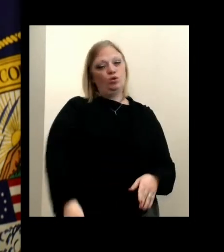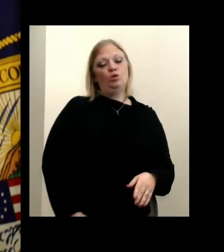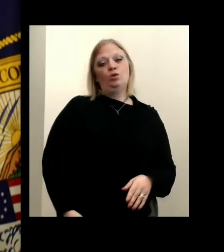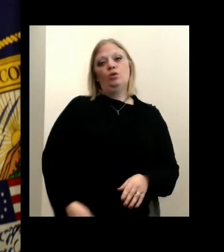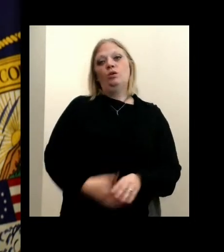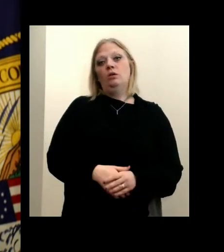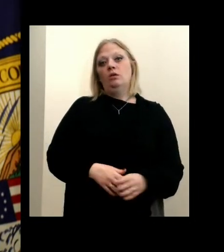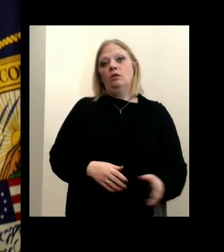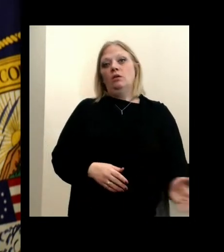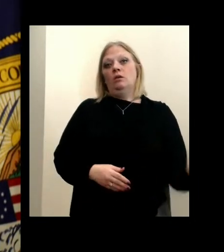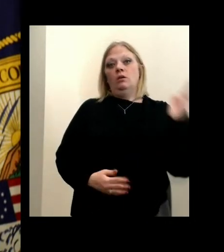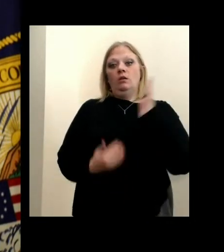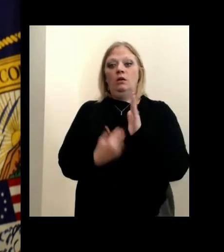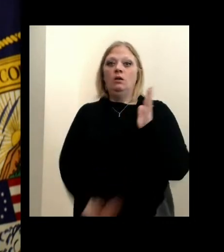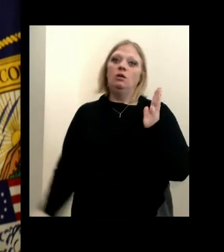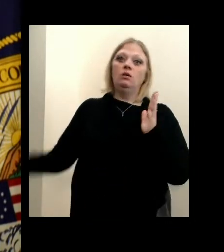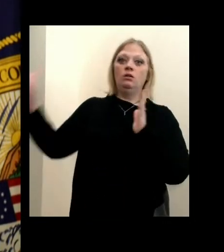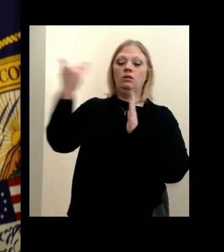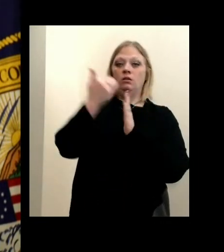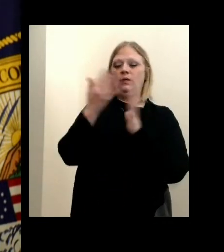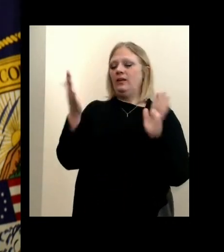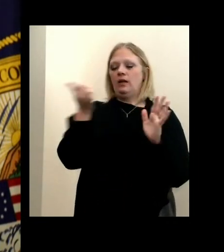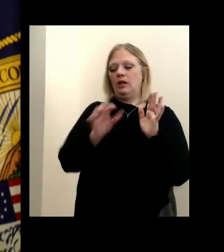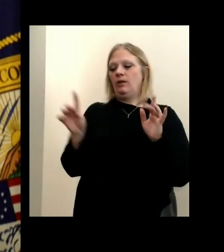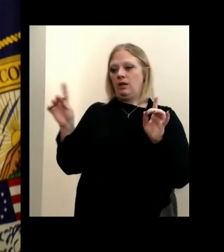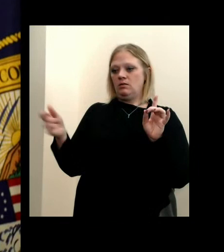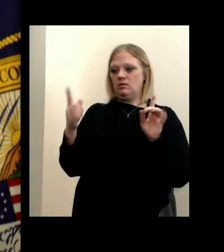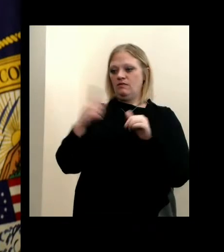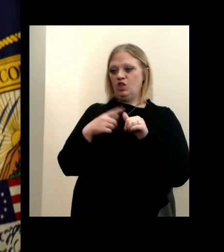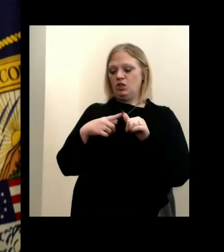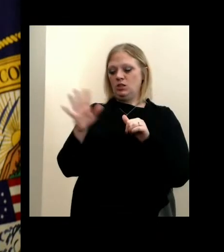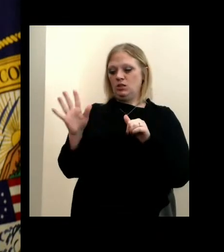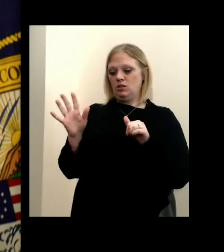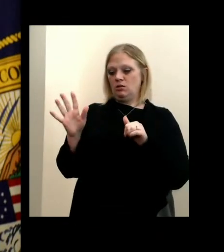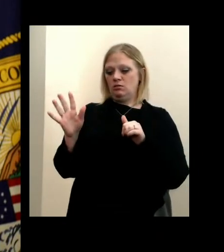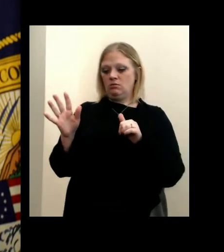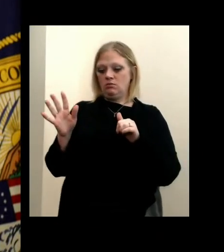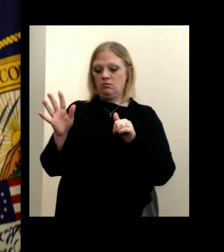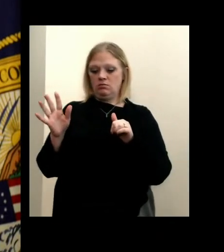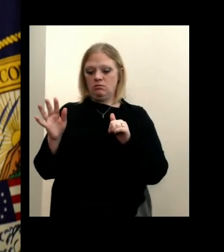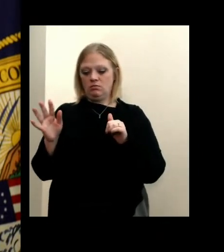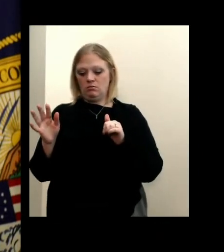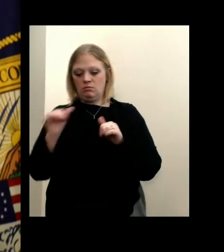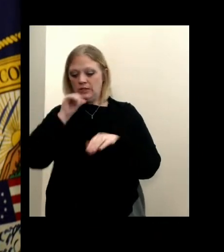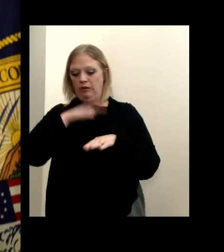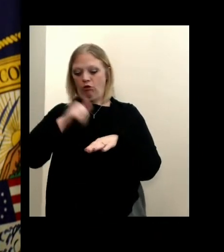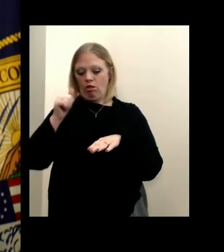We'll go back up to the top. All right, first off, is there anybody else on that from another media outlet?